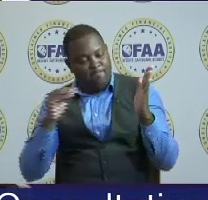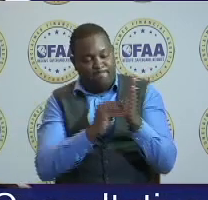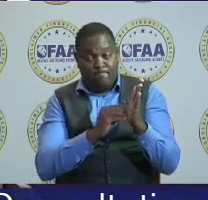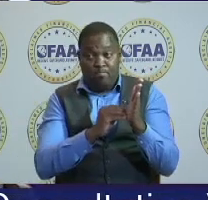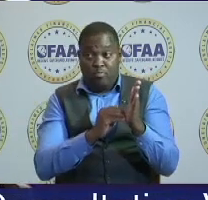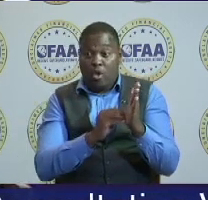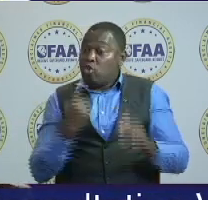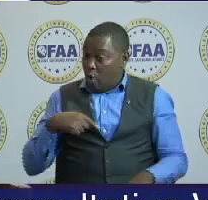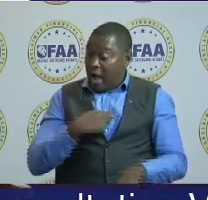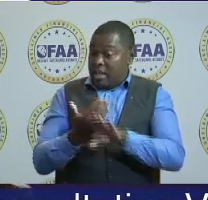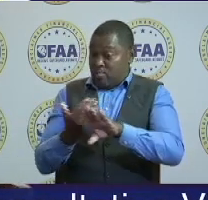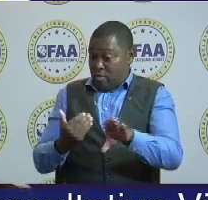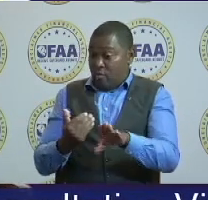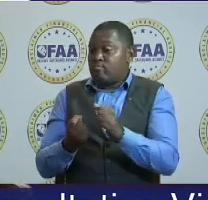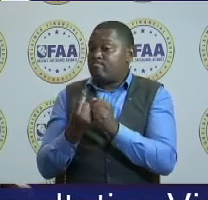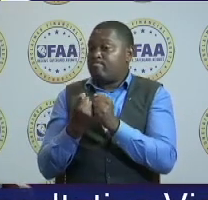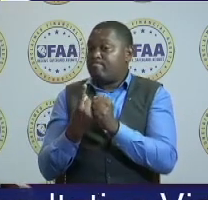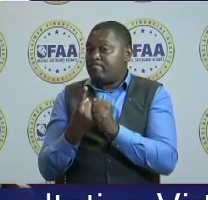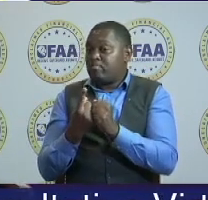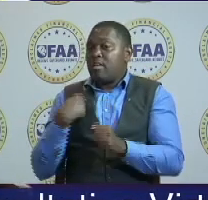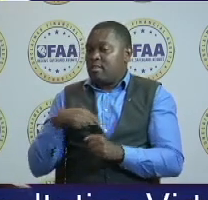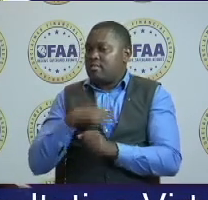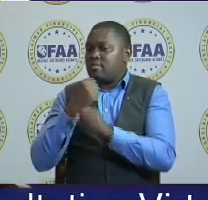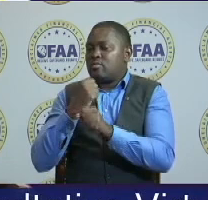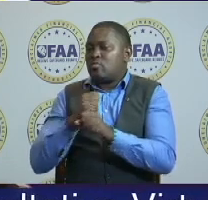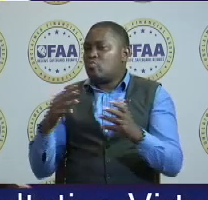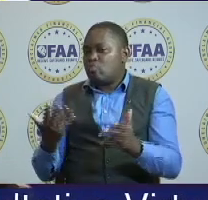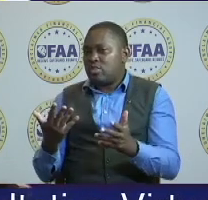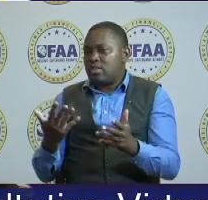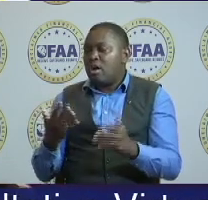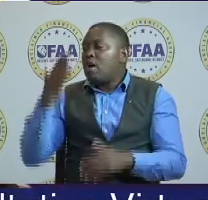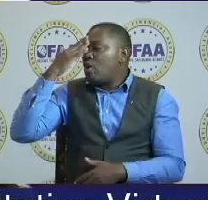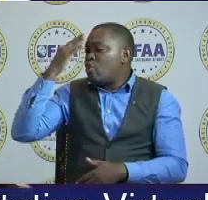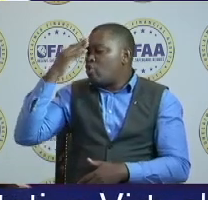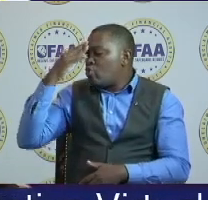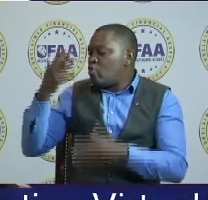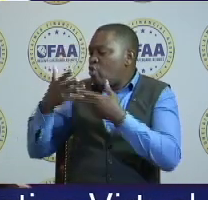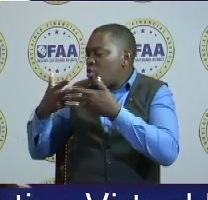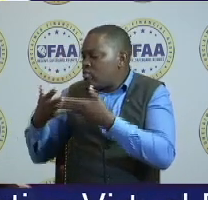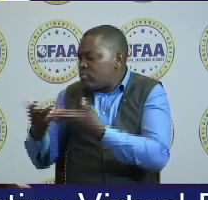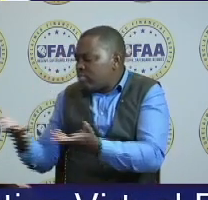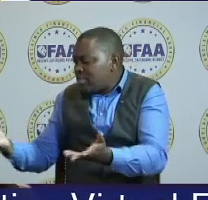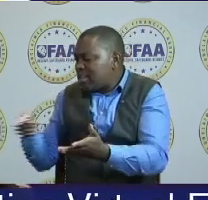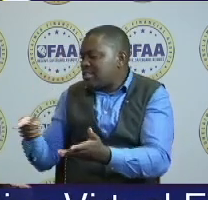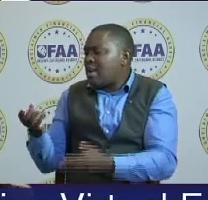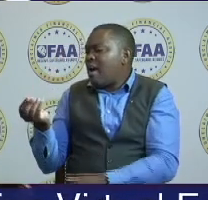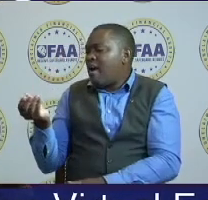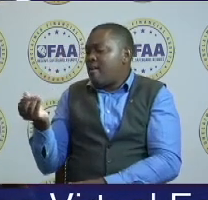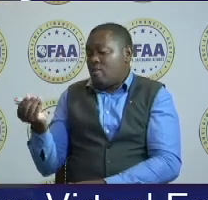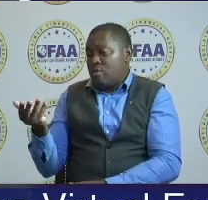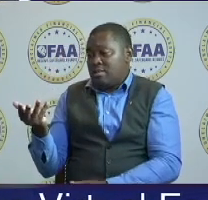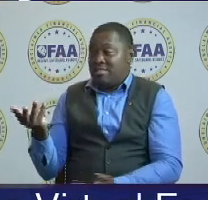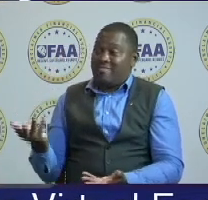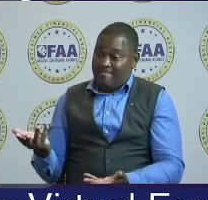November, there are two things that you do as a holder. So first, you quantify in monetary terms all those records